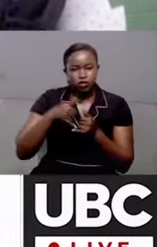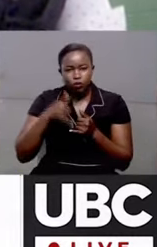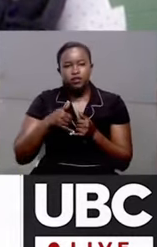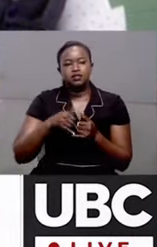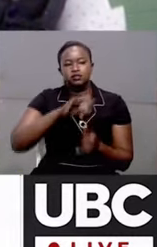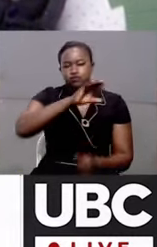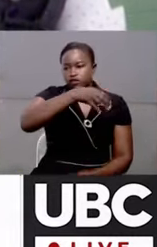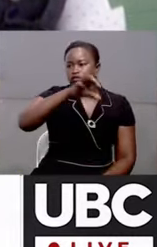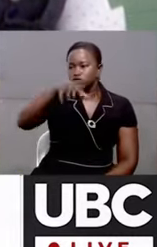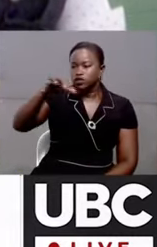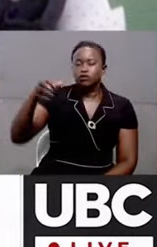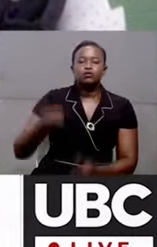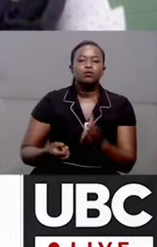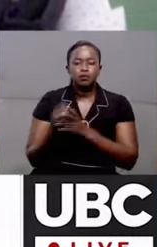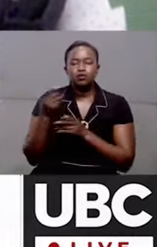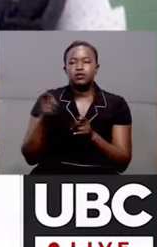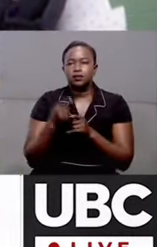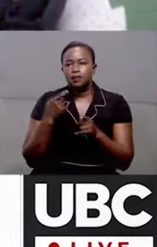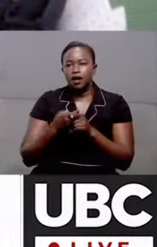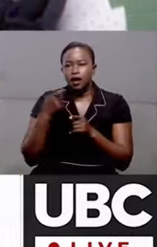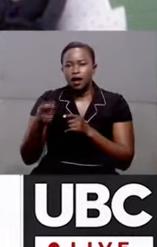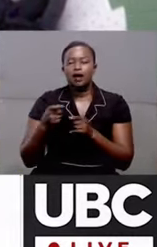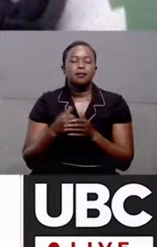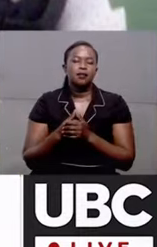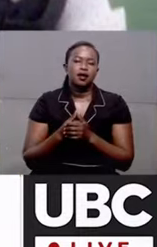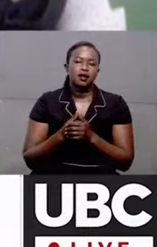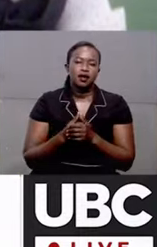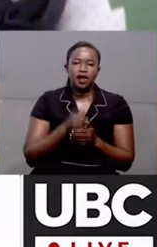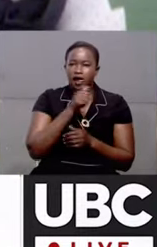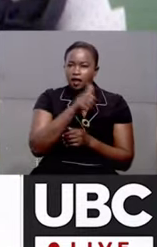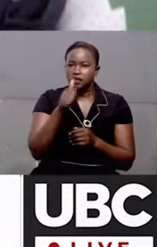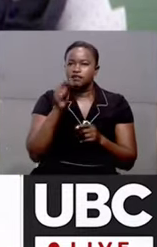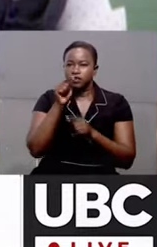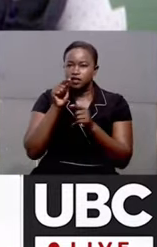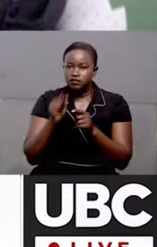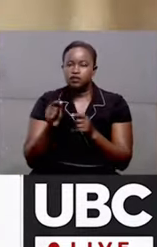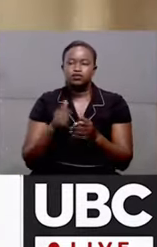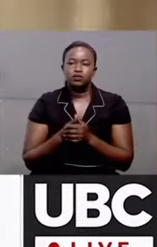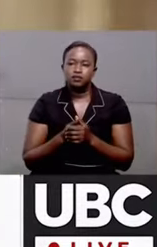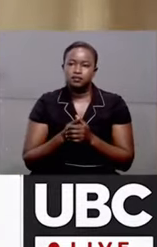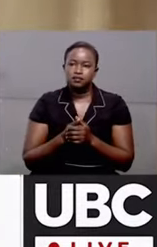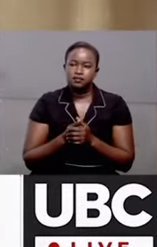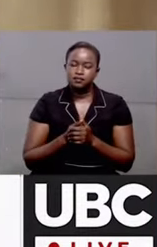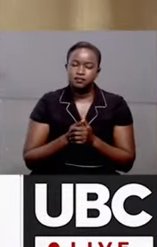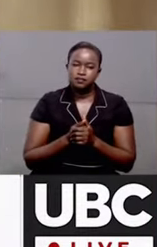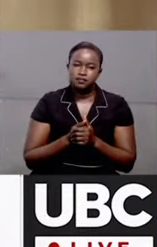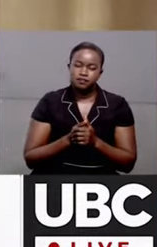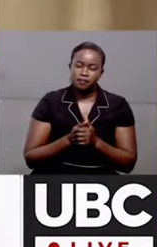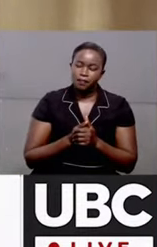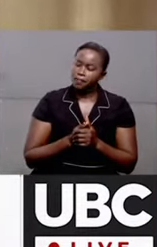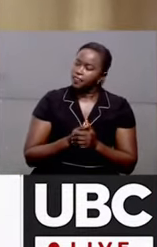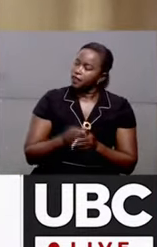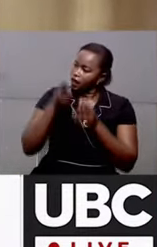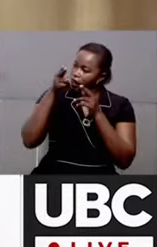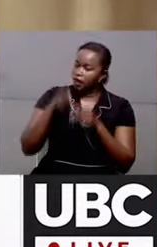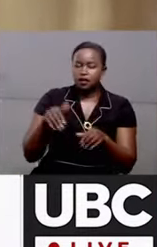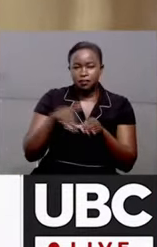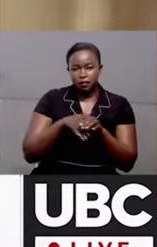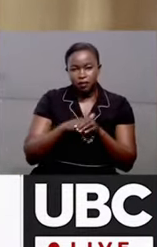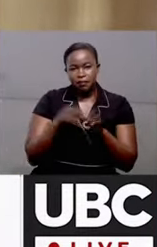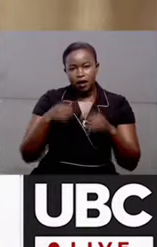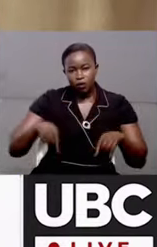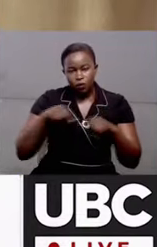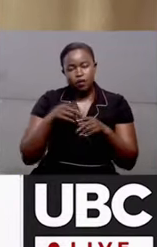regionally, and in Kampala Metropolitan at every division. Thank you. Thank you. Honorable members, we missed out